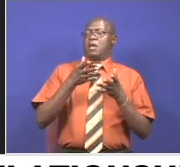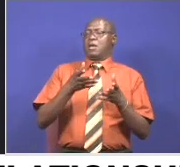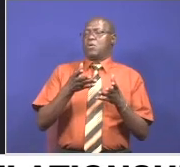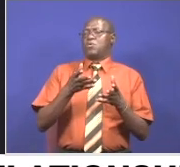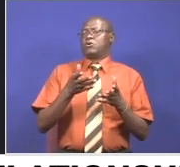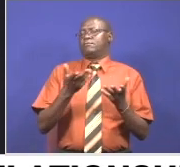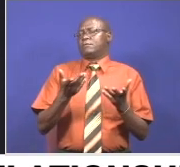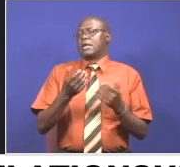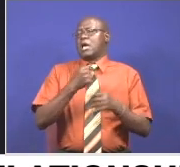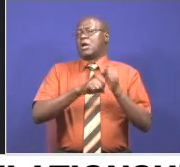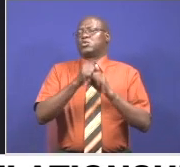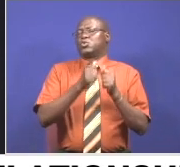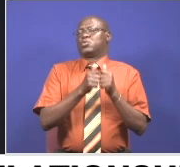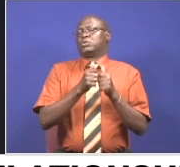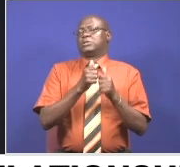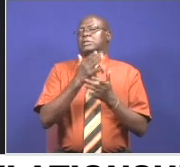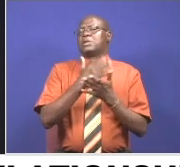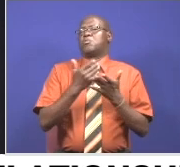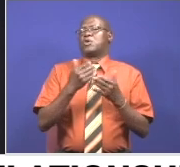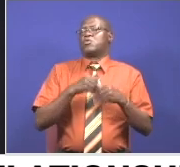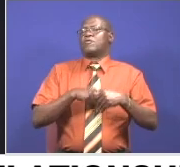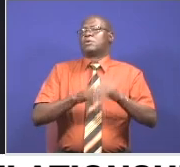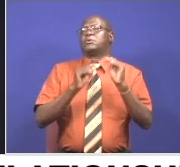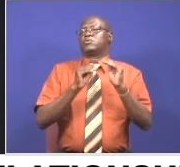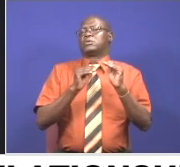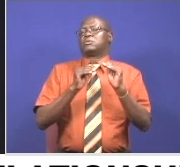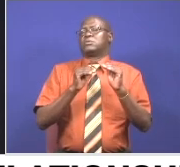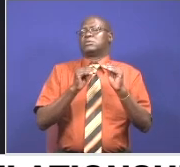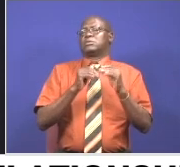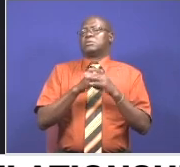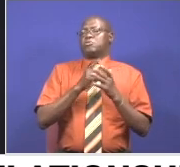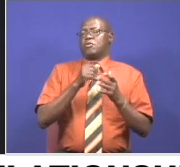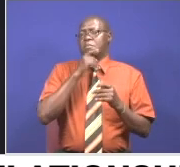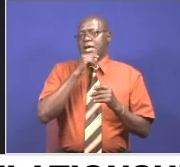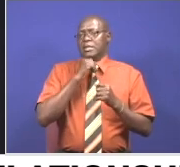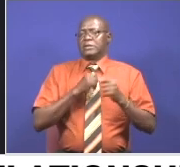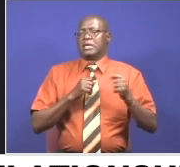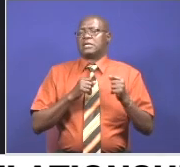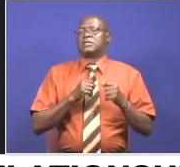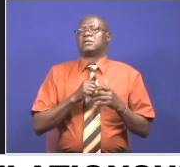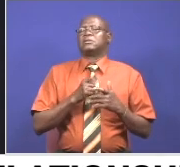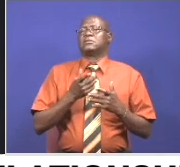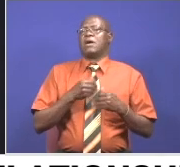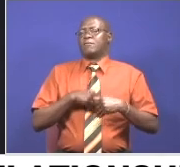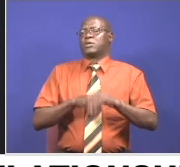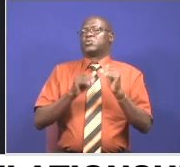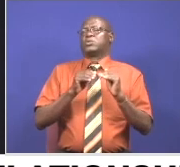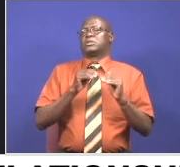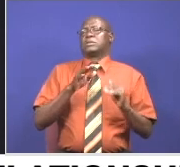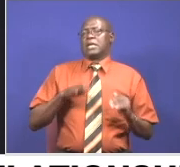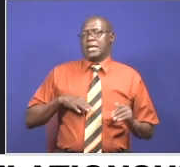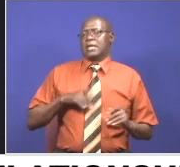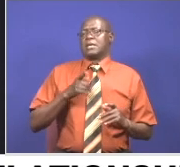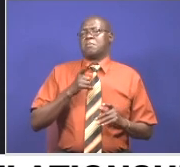who is pursuing, we are looking at this, mm-hmm. the angle from the man's side, mm-hmm. who is pursuing a lady mm-hmm. and he doesn't have a